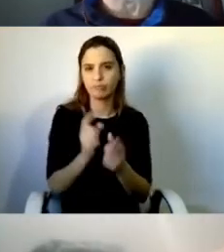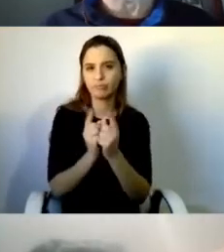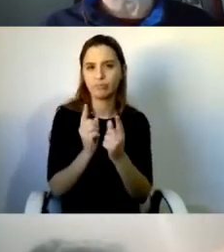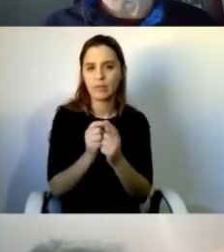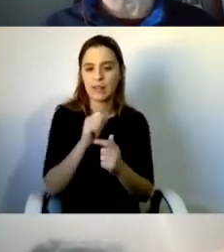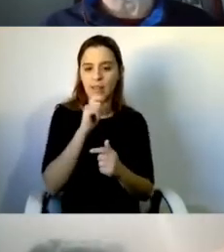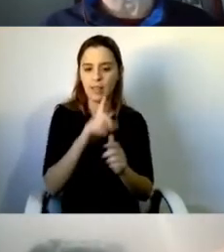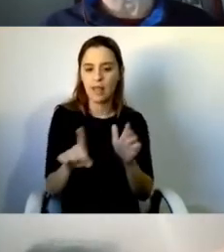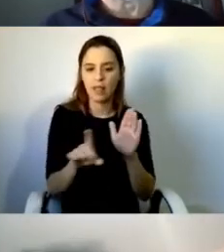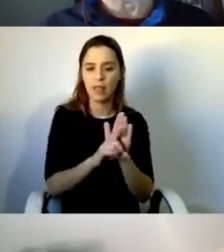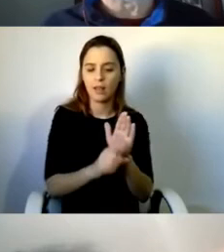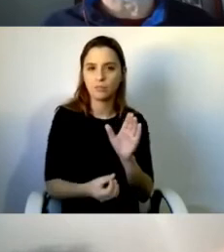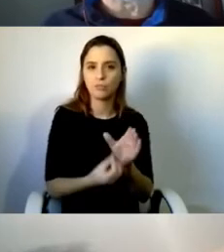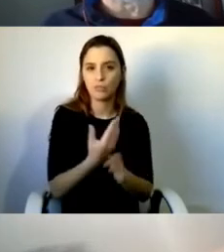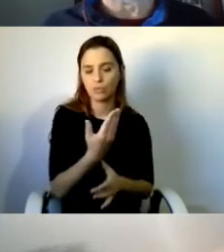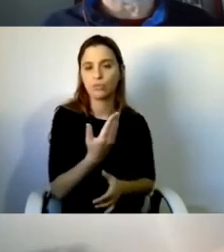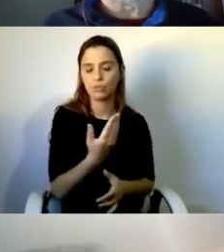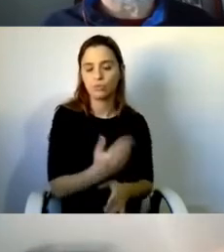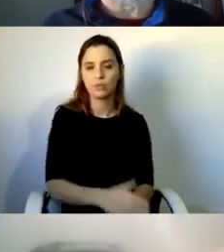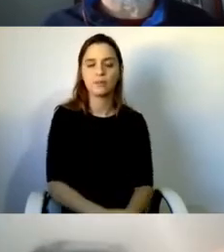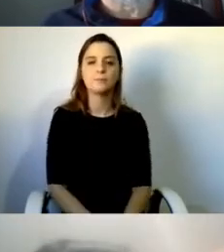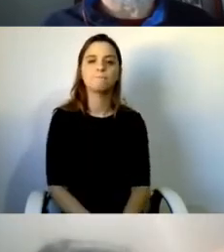And that happened.